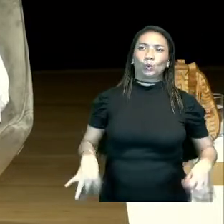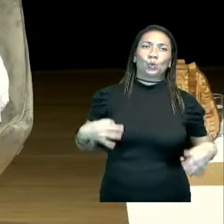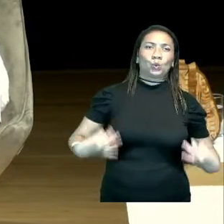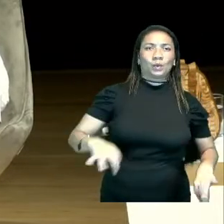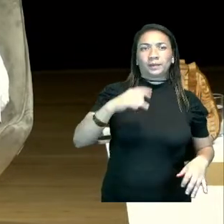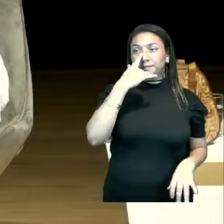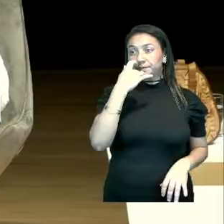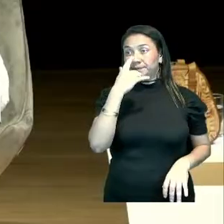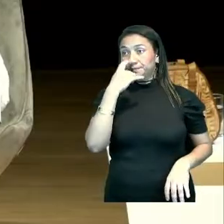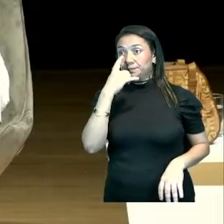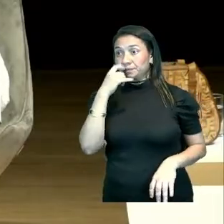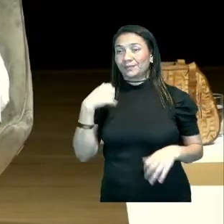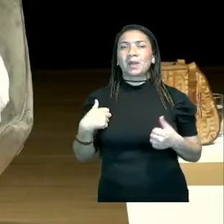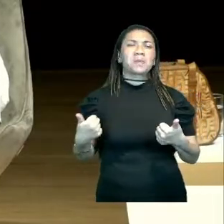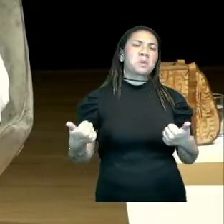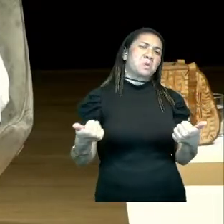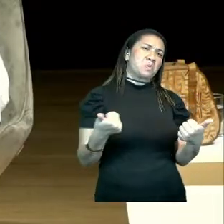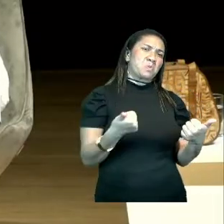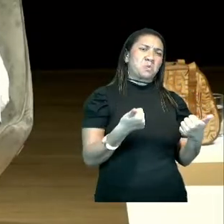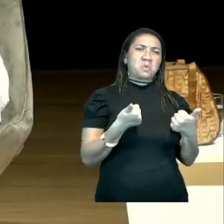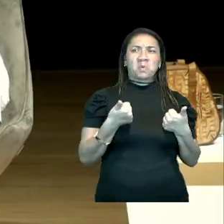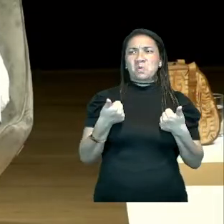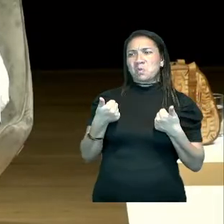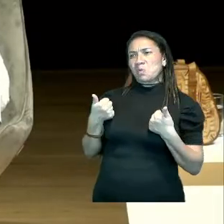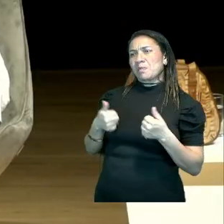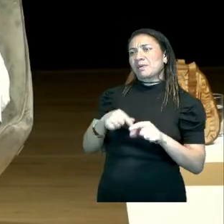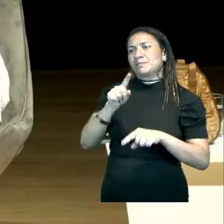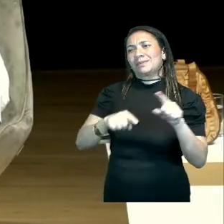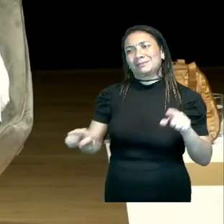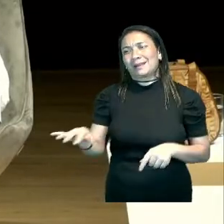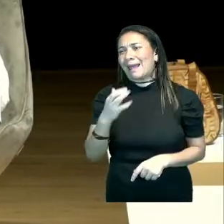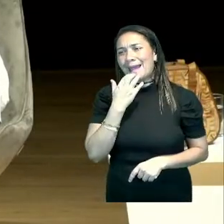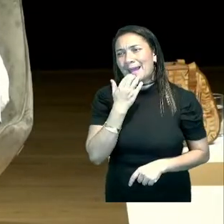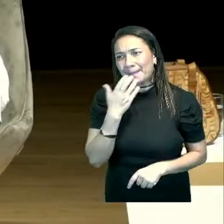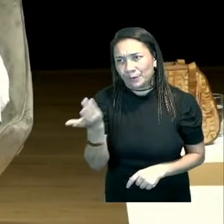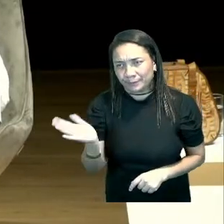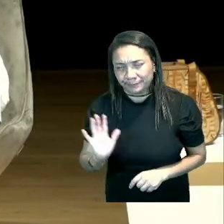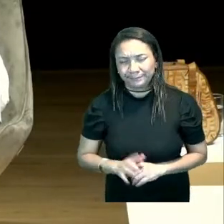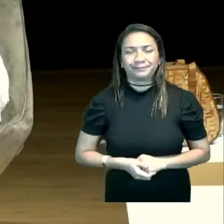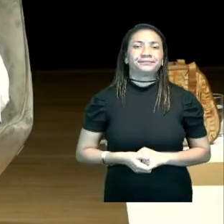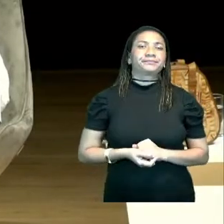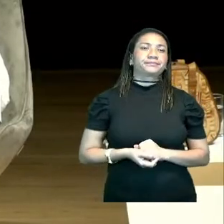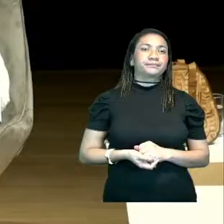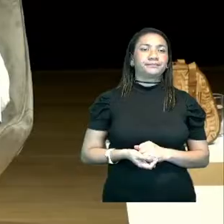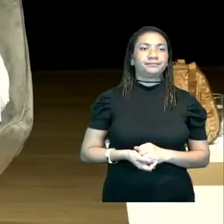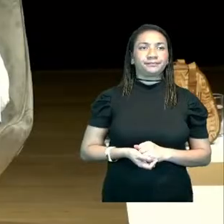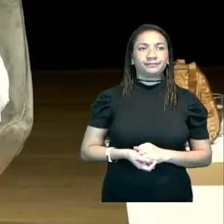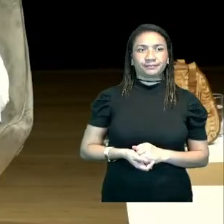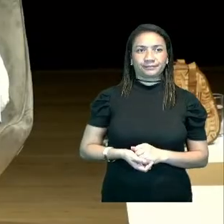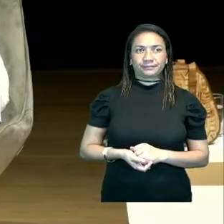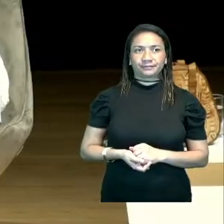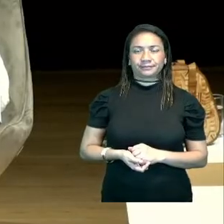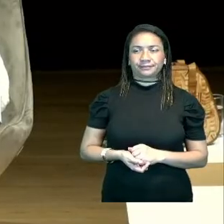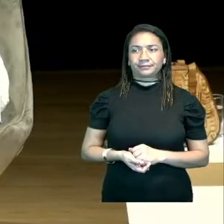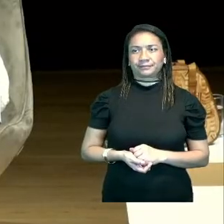the detention of Japanese Americans during World War II, and the current